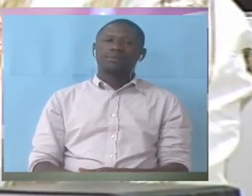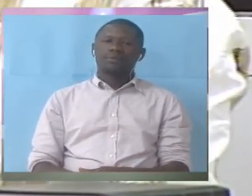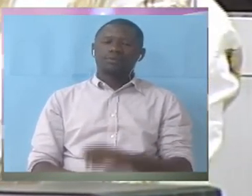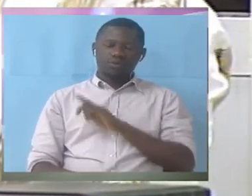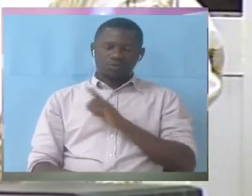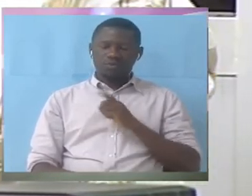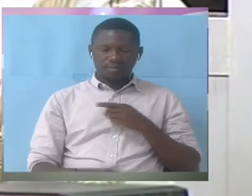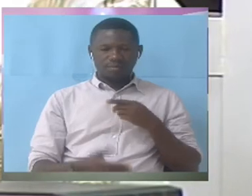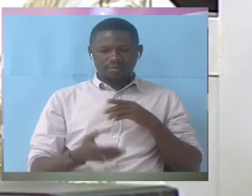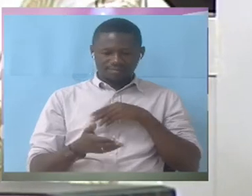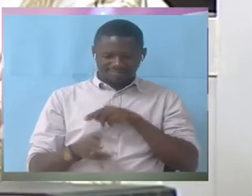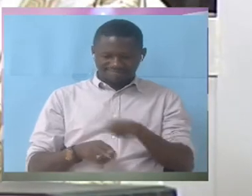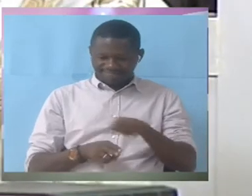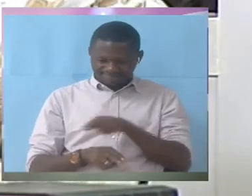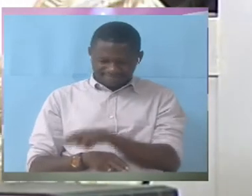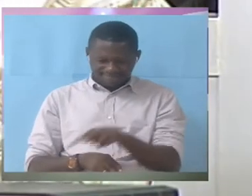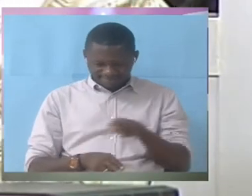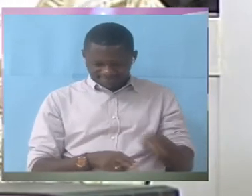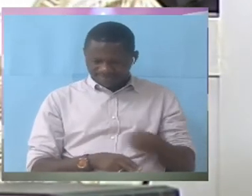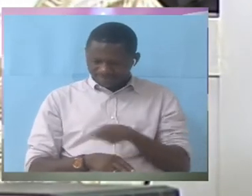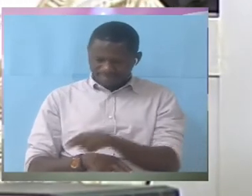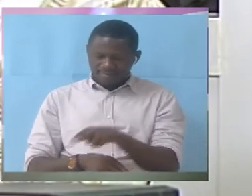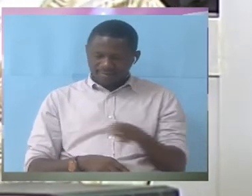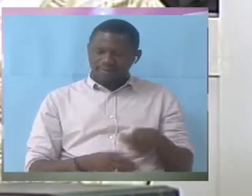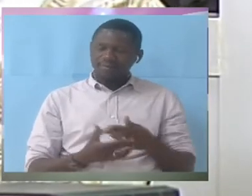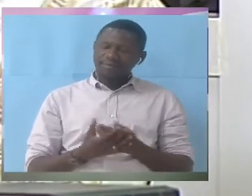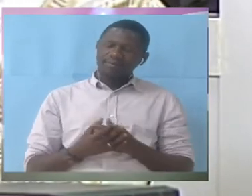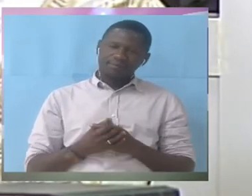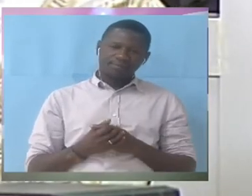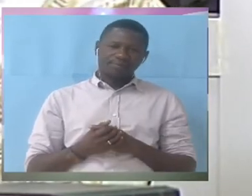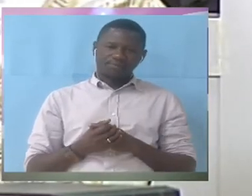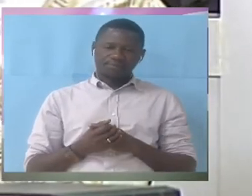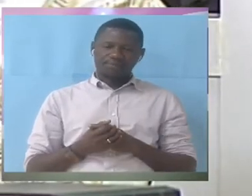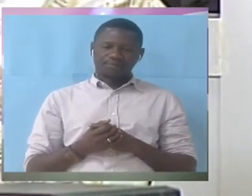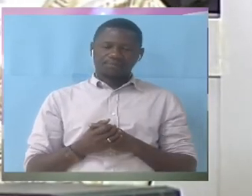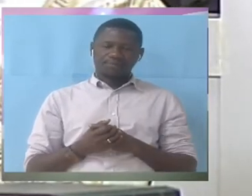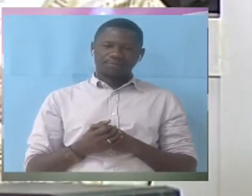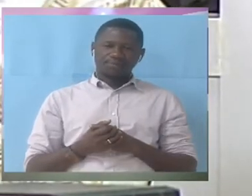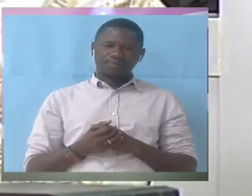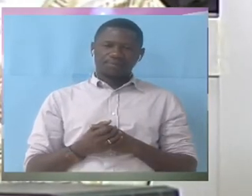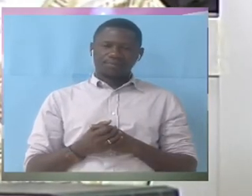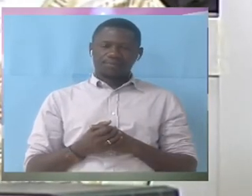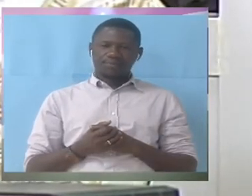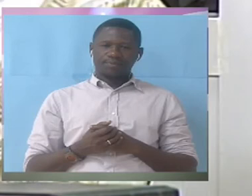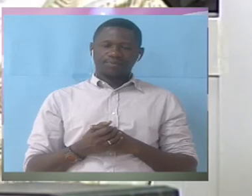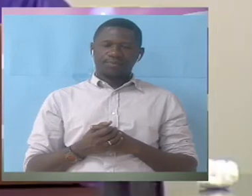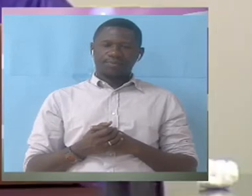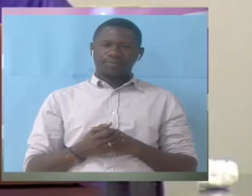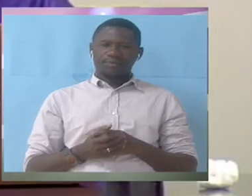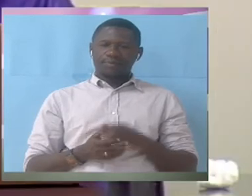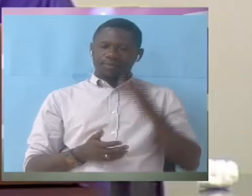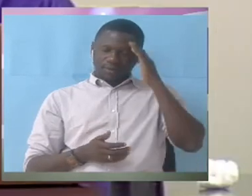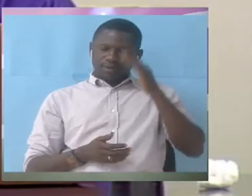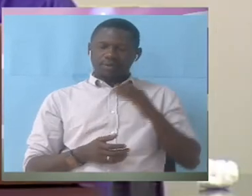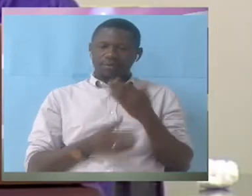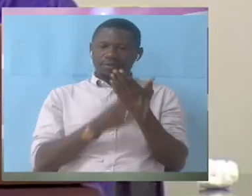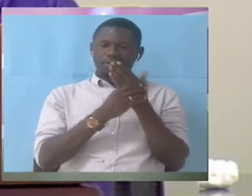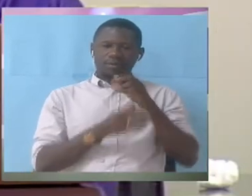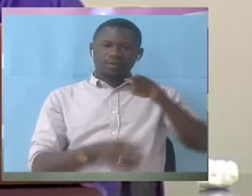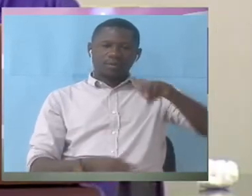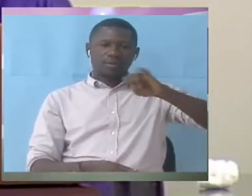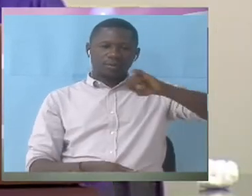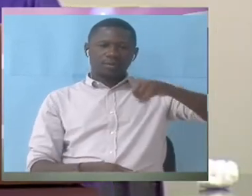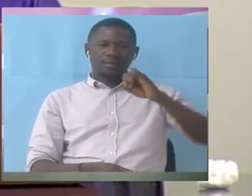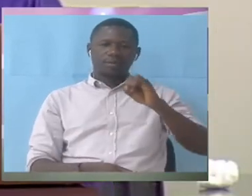played ñu daldi play li nga xamné modi dam bobu. Thank you, Dr. Njie. So